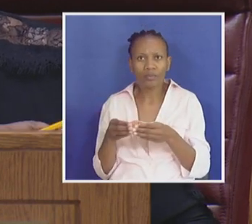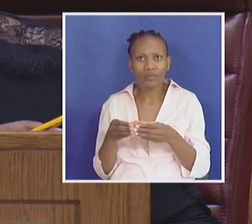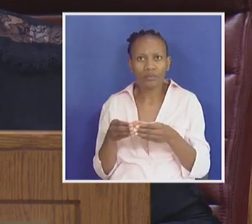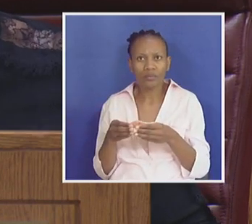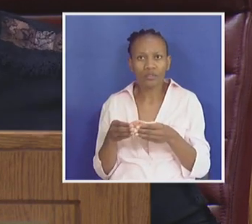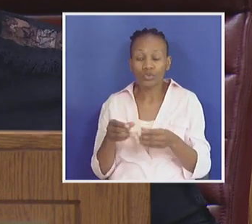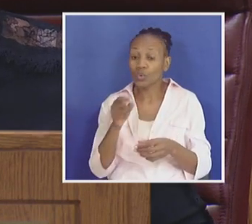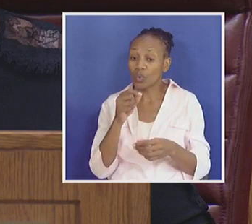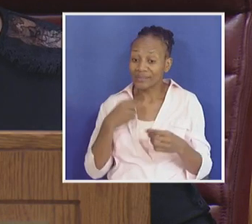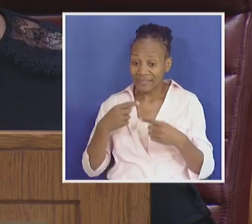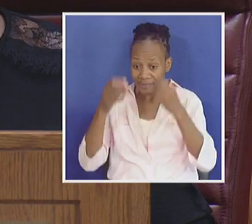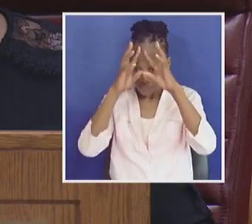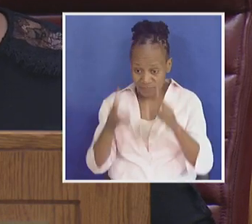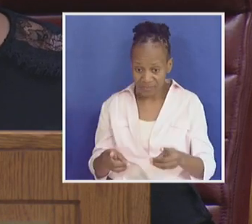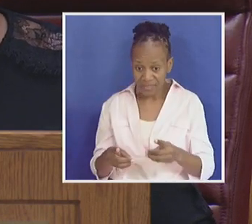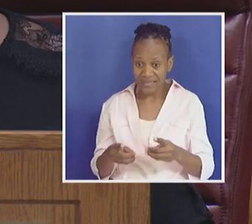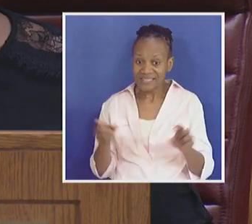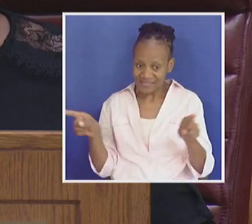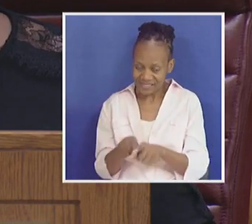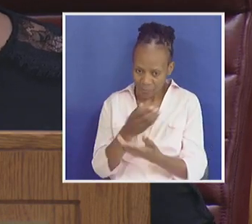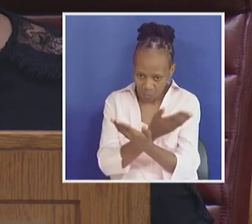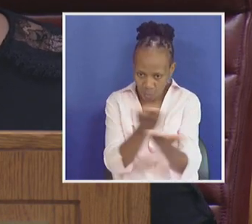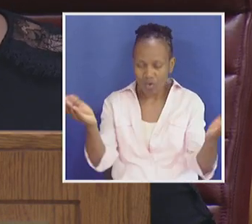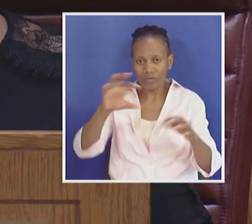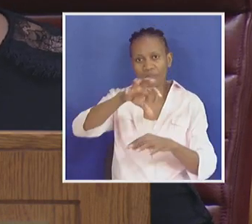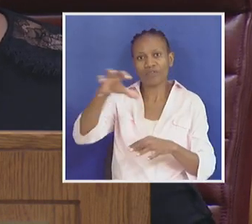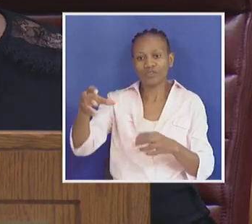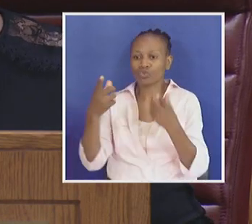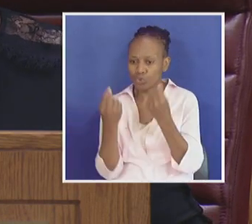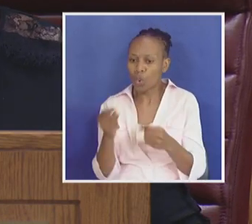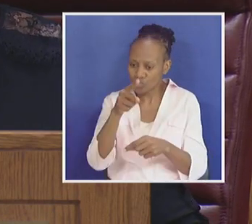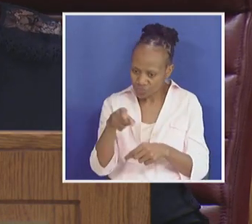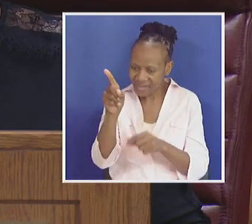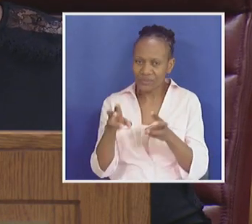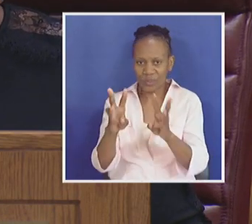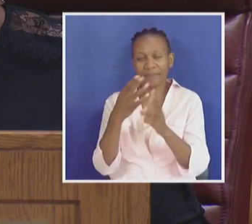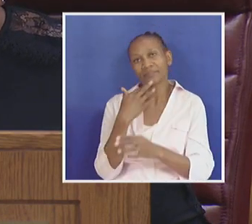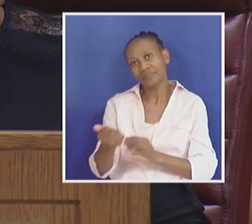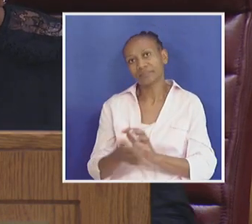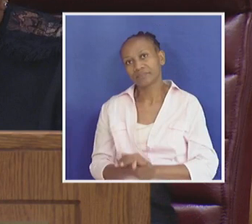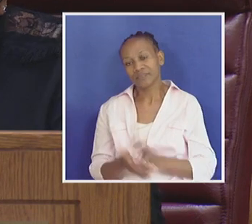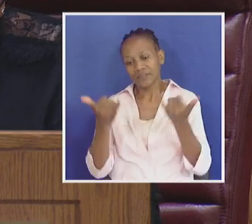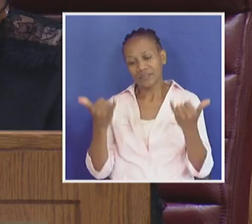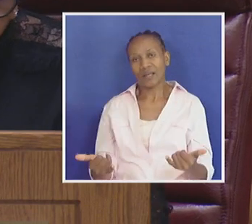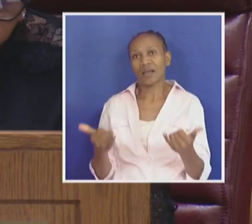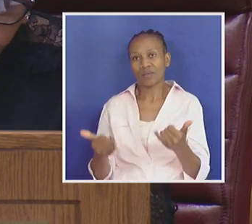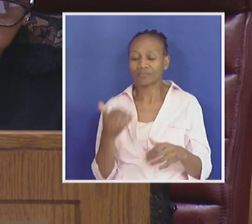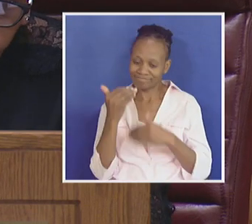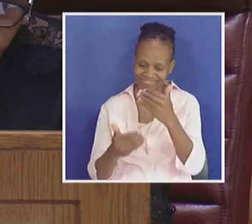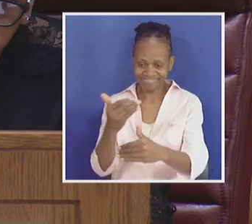cutting across all provinces. Do what is right and proper. I am now going to